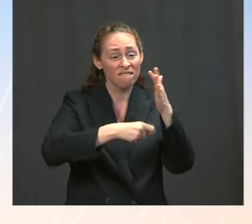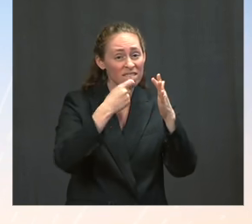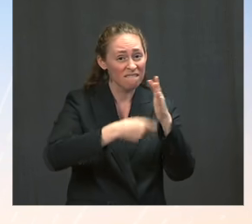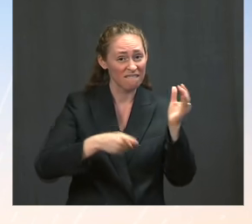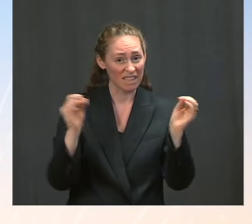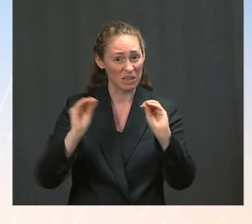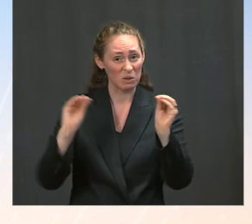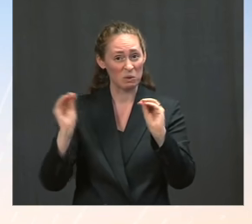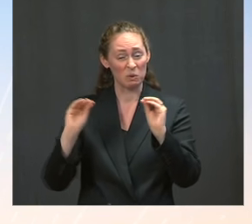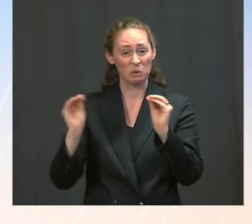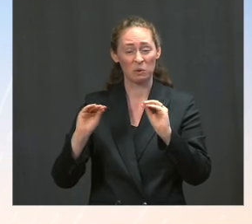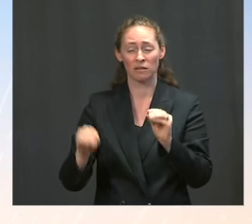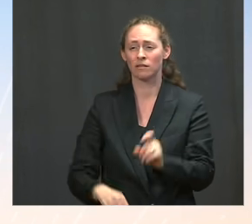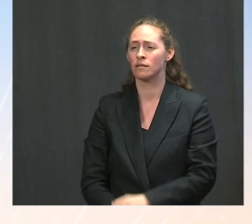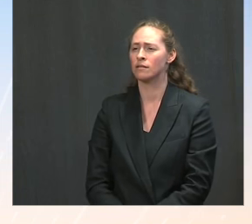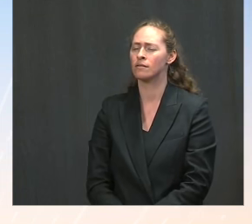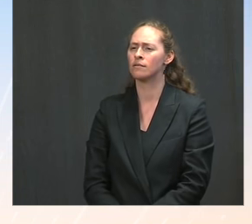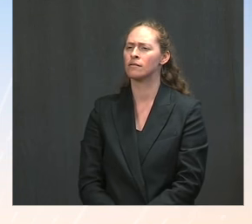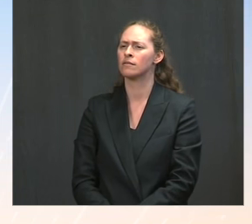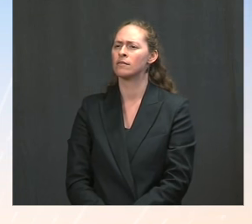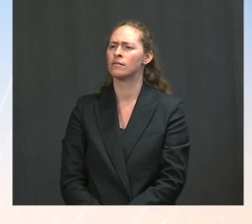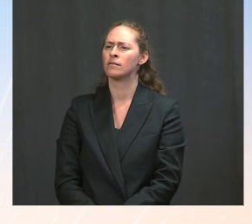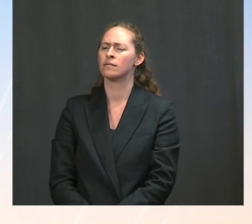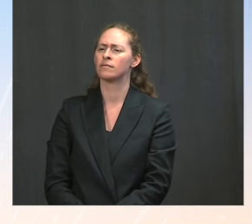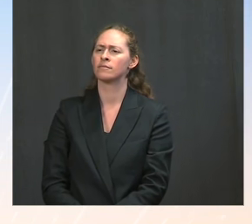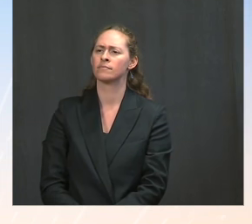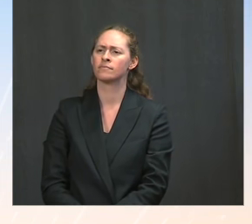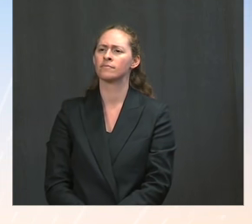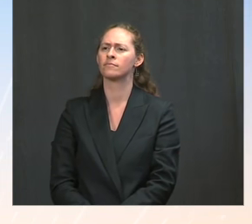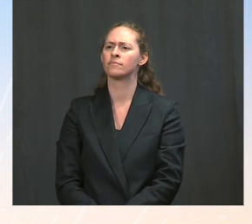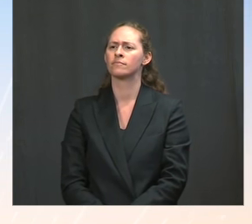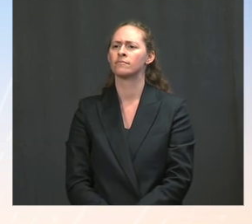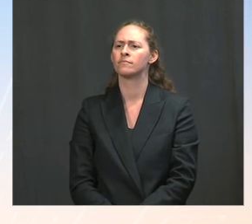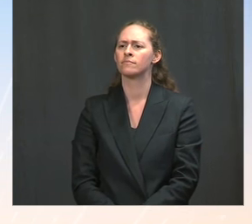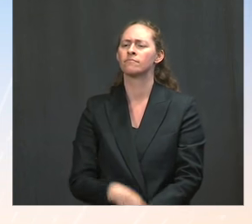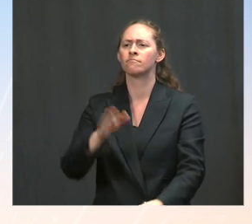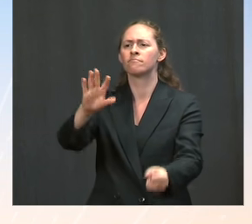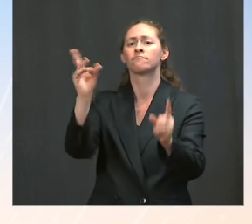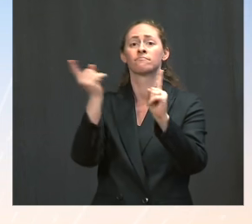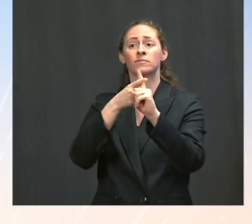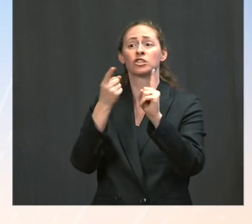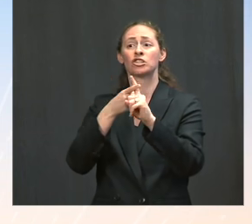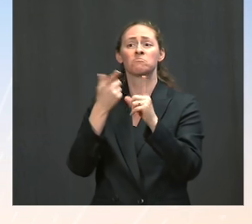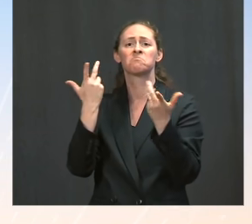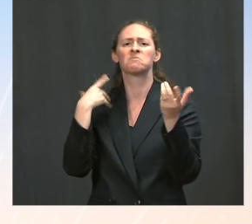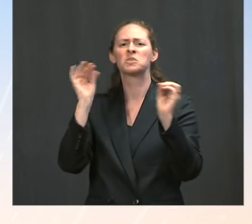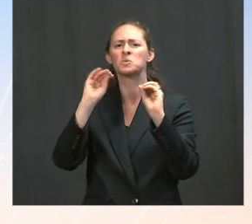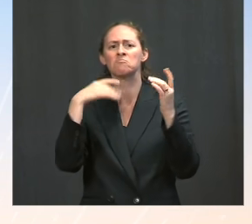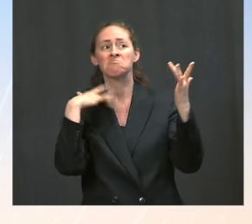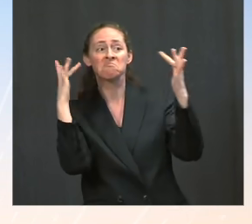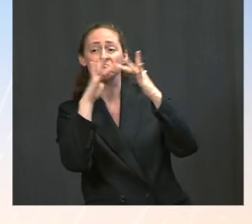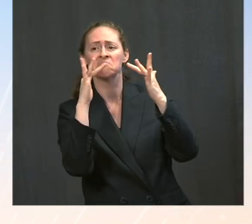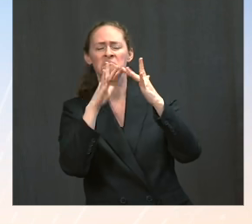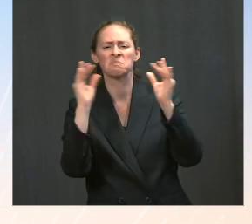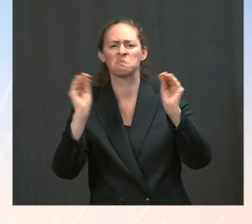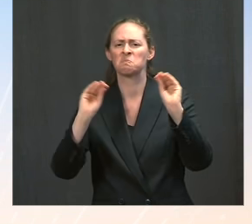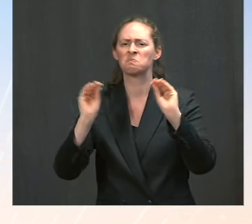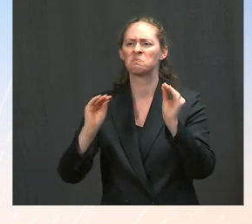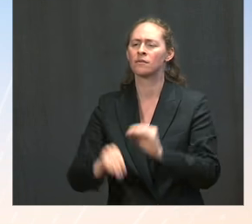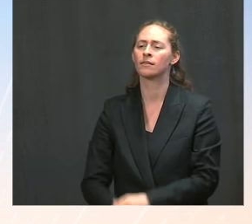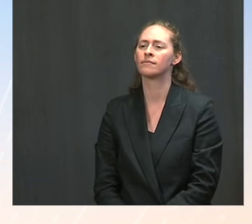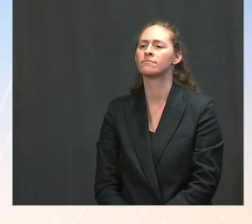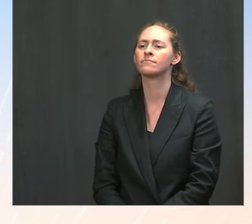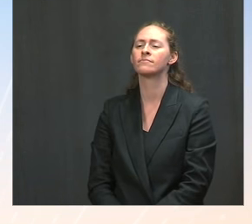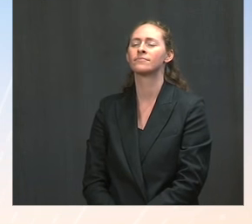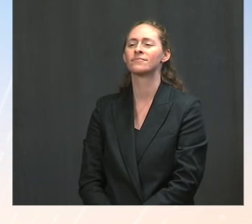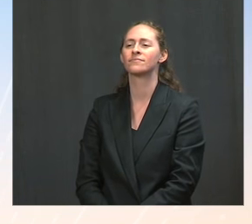answer your first question, the answer is no. I have not had any interaction. President Biden's been very clear on this. There will be consequences.